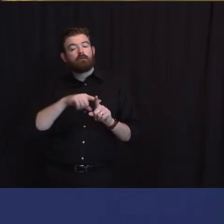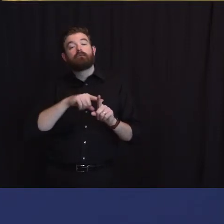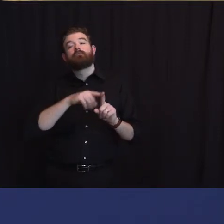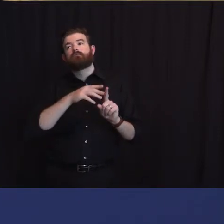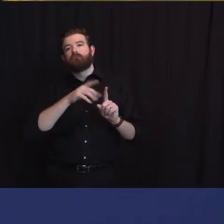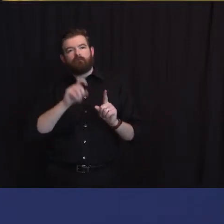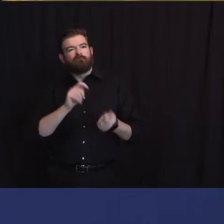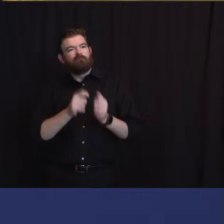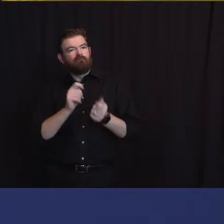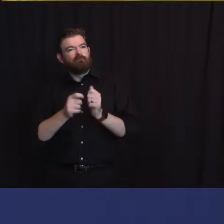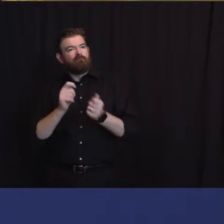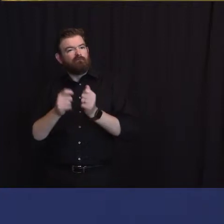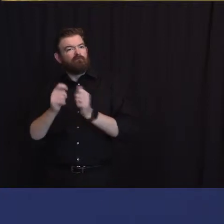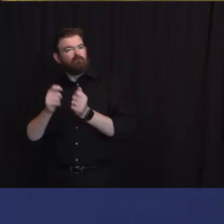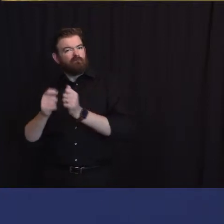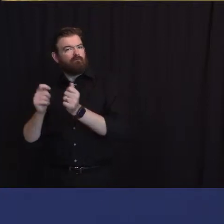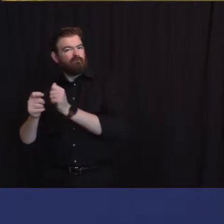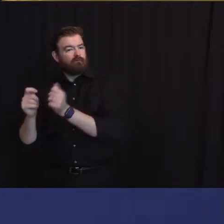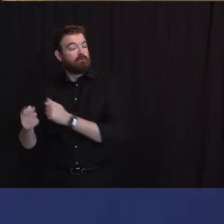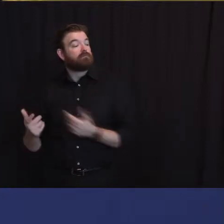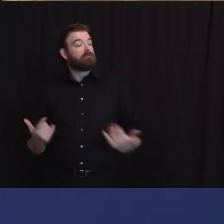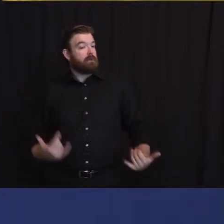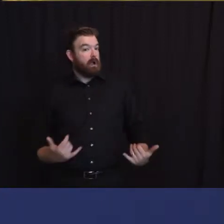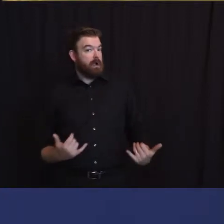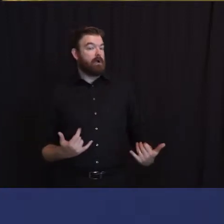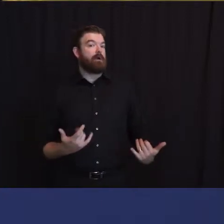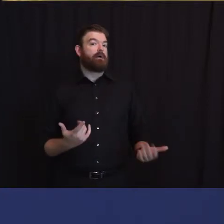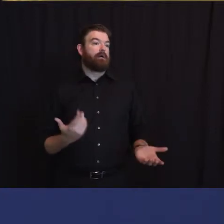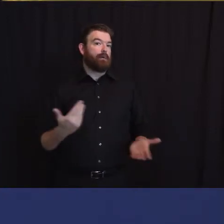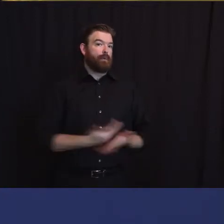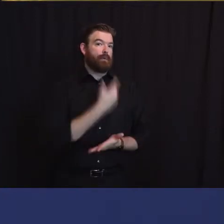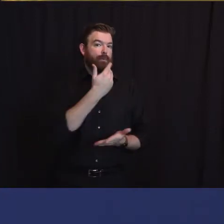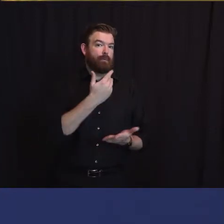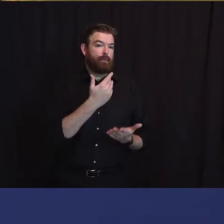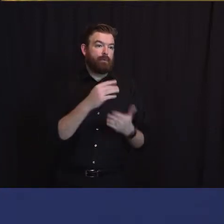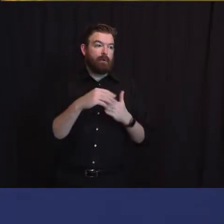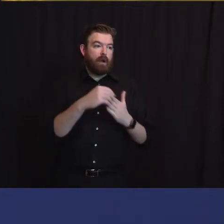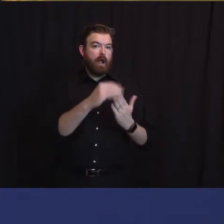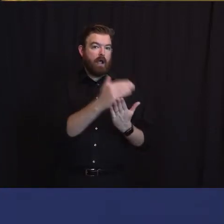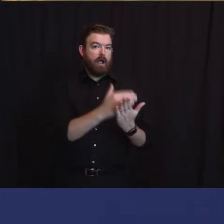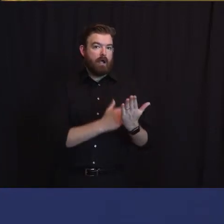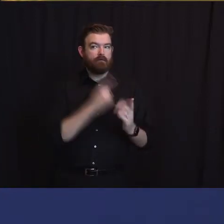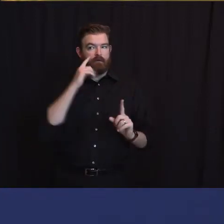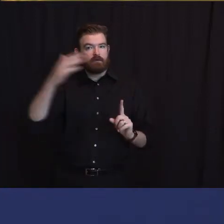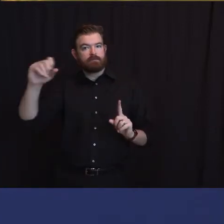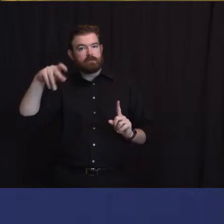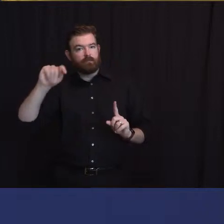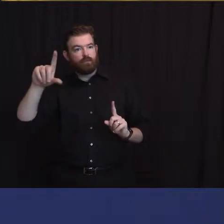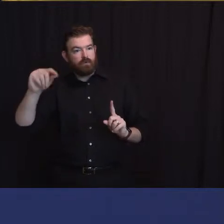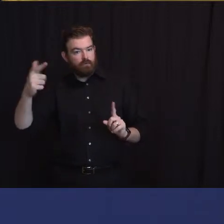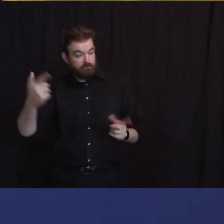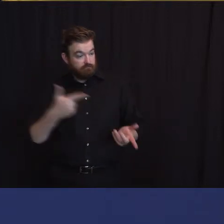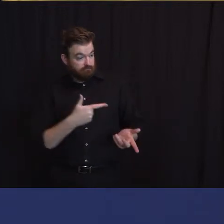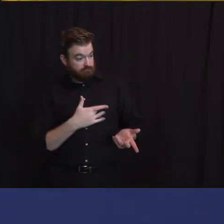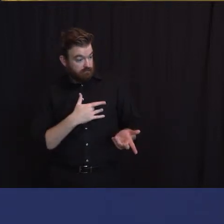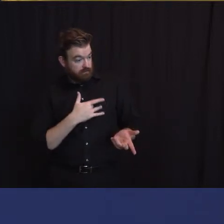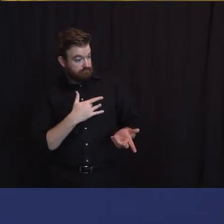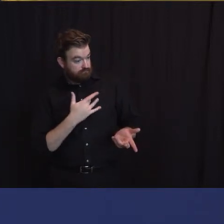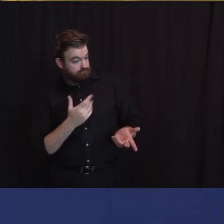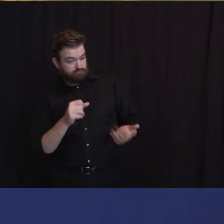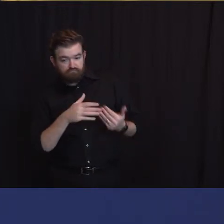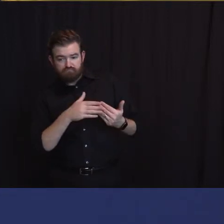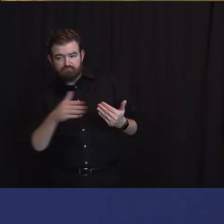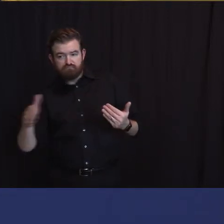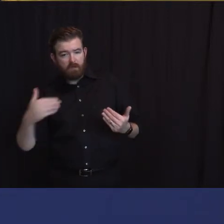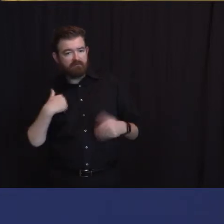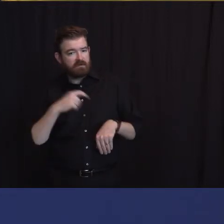to make sure I'm not putting words in your mouth, so thank you for that. Thank you. Alex. Good afternoon. Good afternoon.